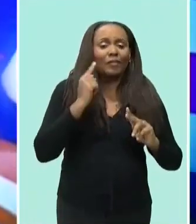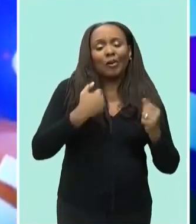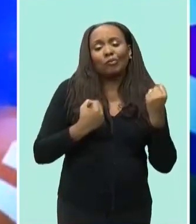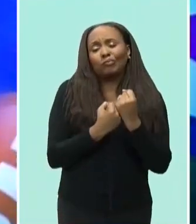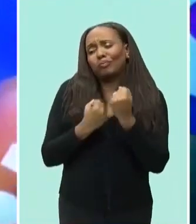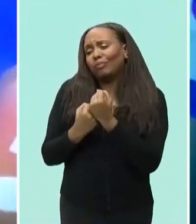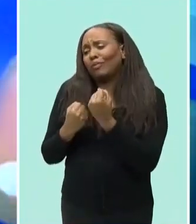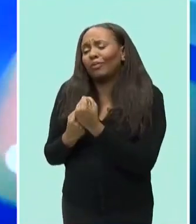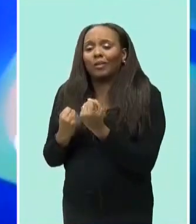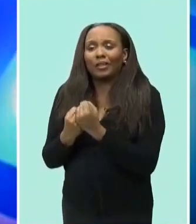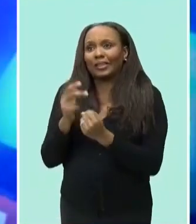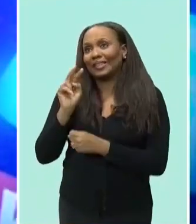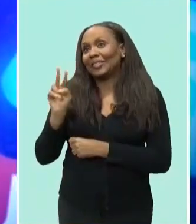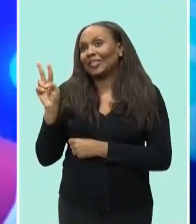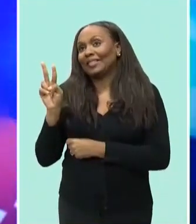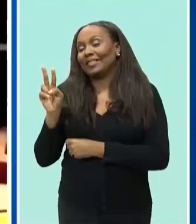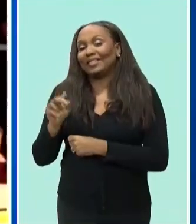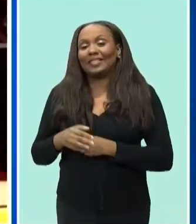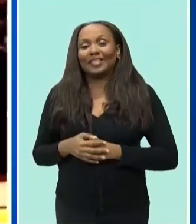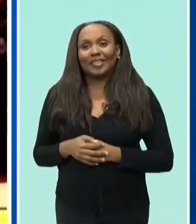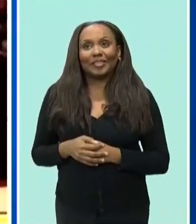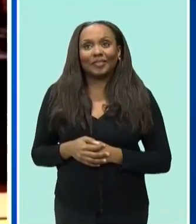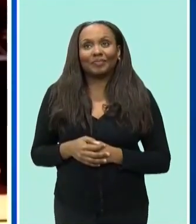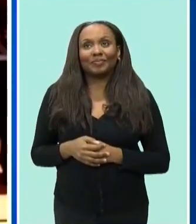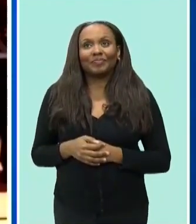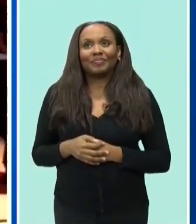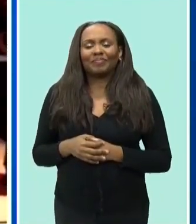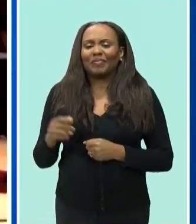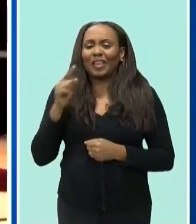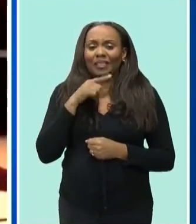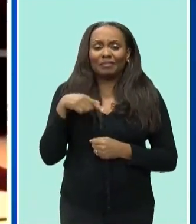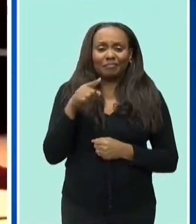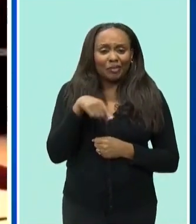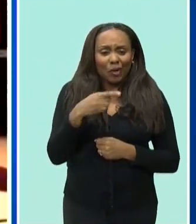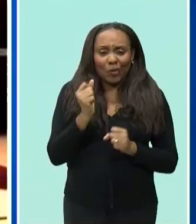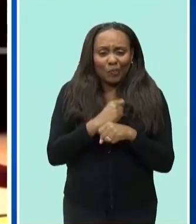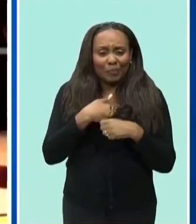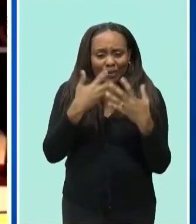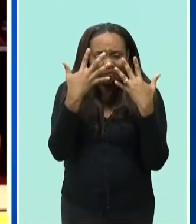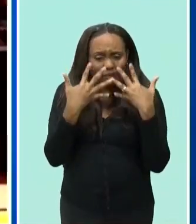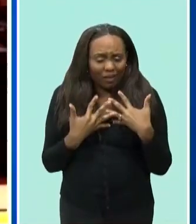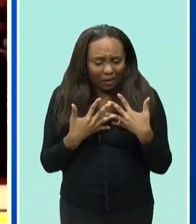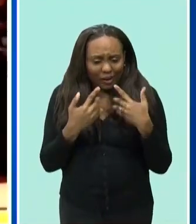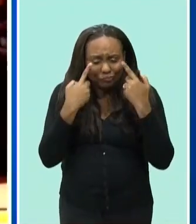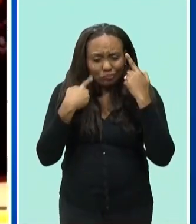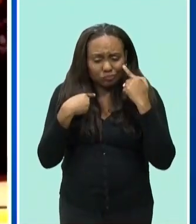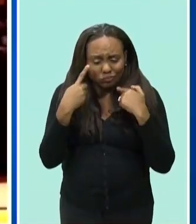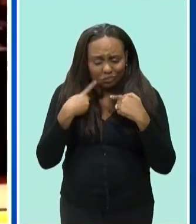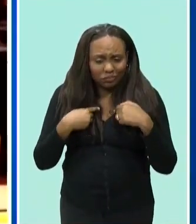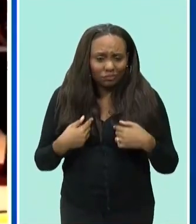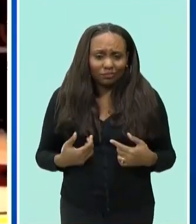support over the years. Let's take a look. Y'all not about to make me cry before this game.